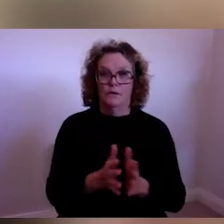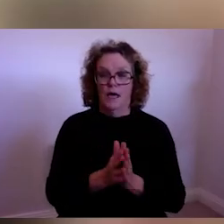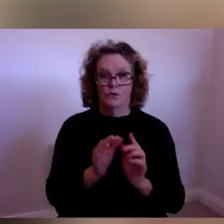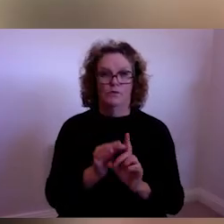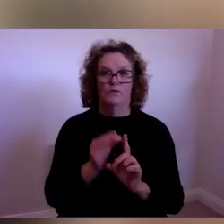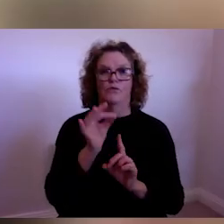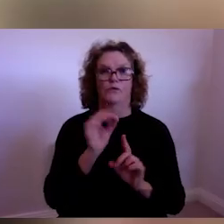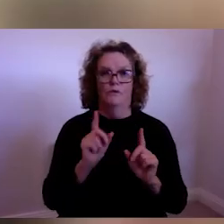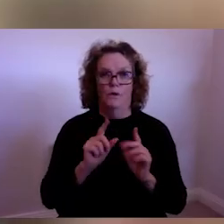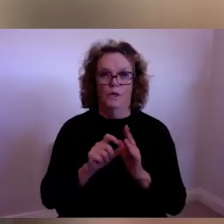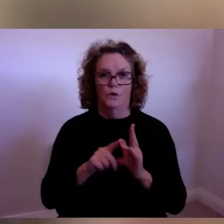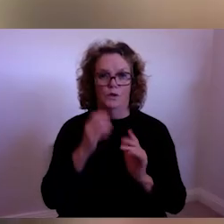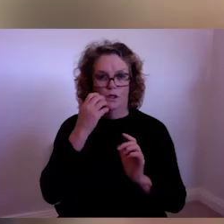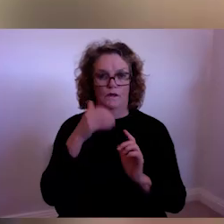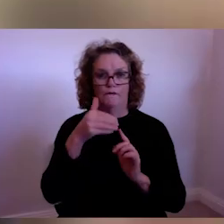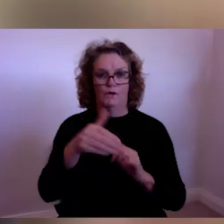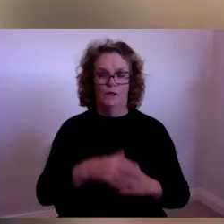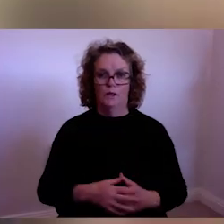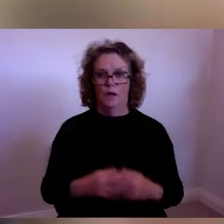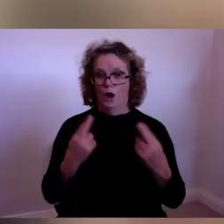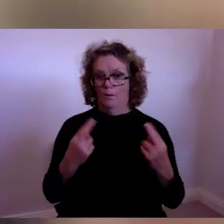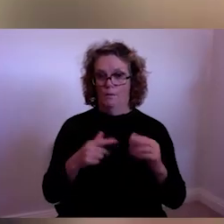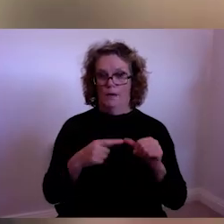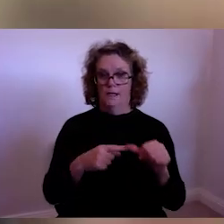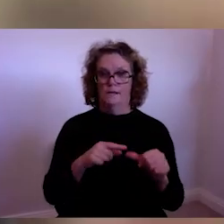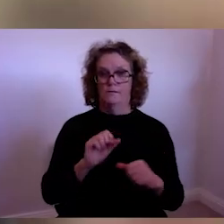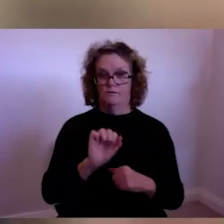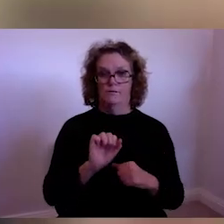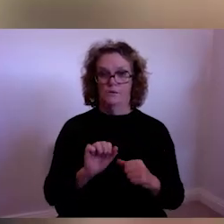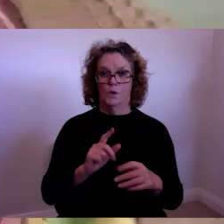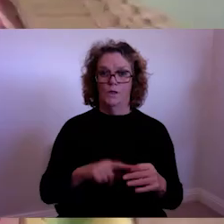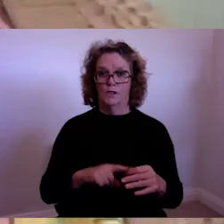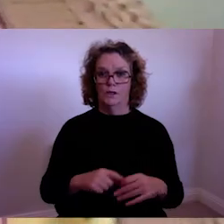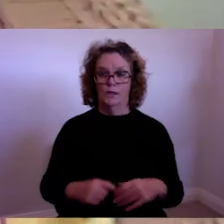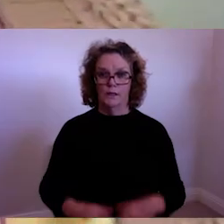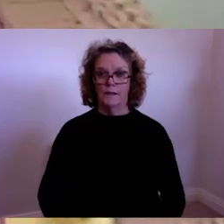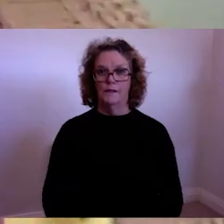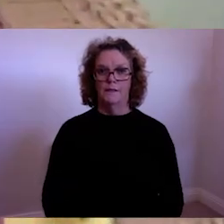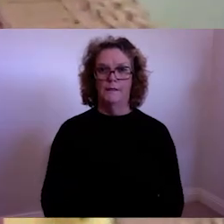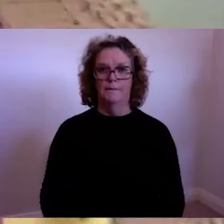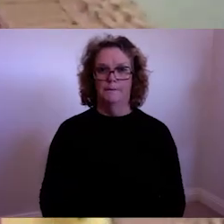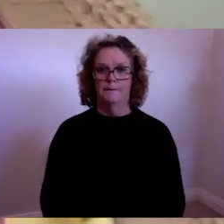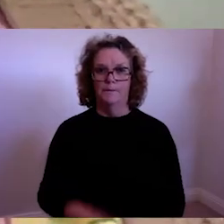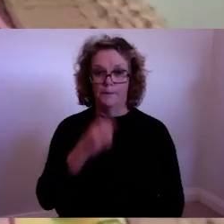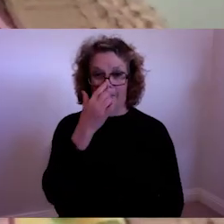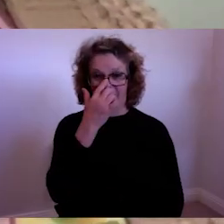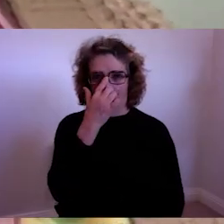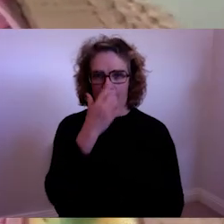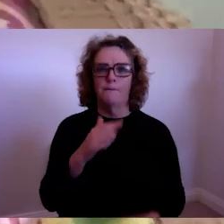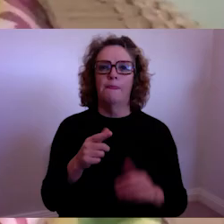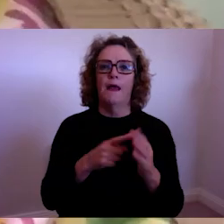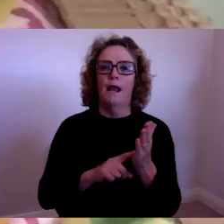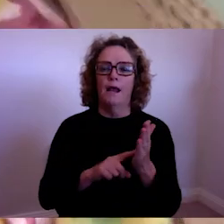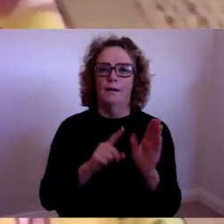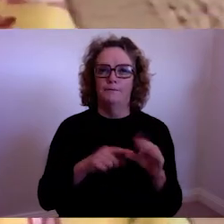the future. So I hope that answers the question. That's Yeah. gorgeous. And the next